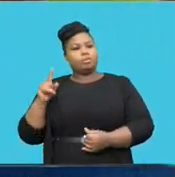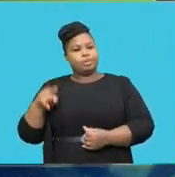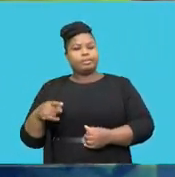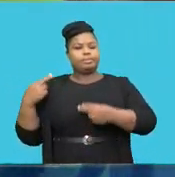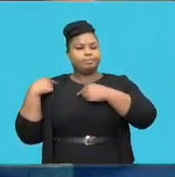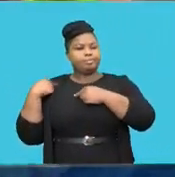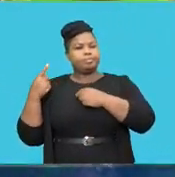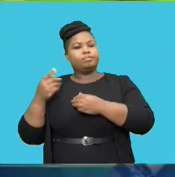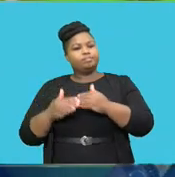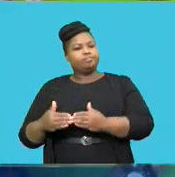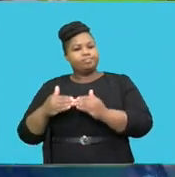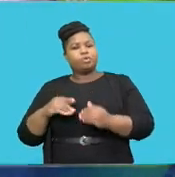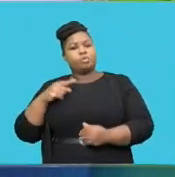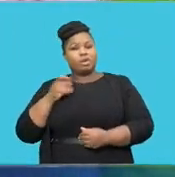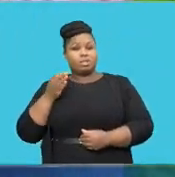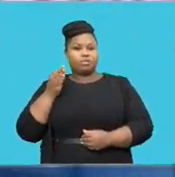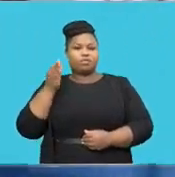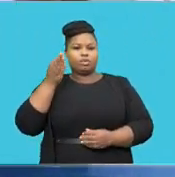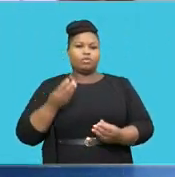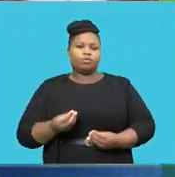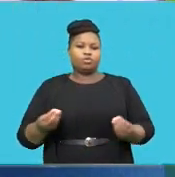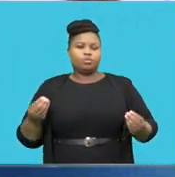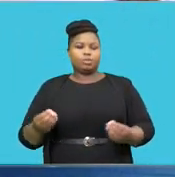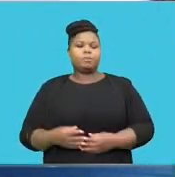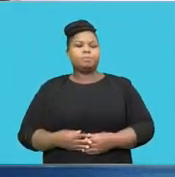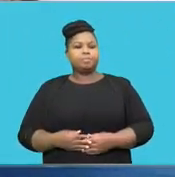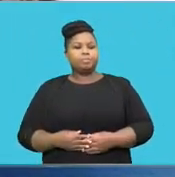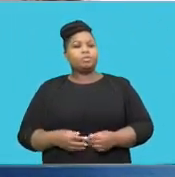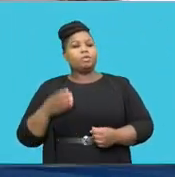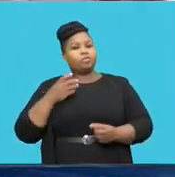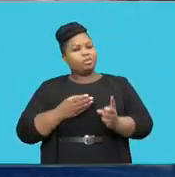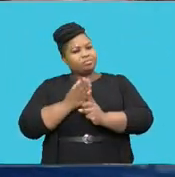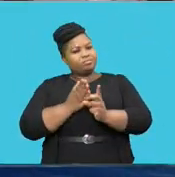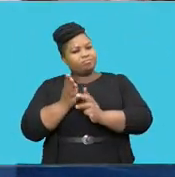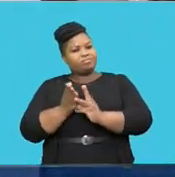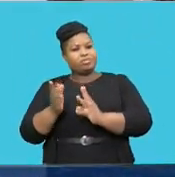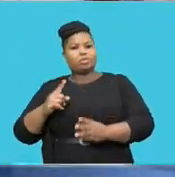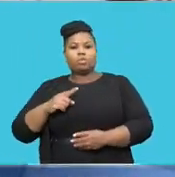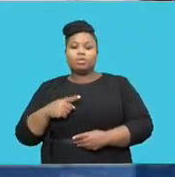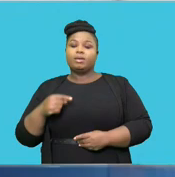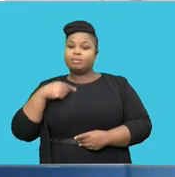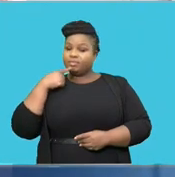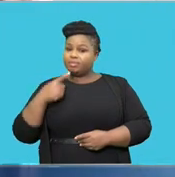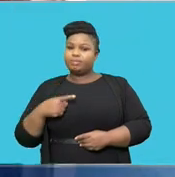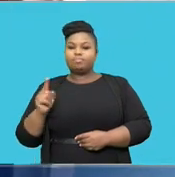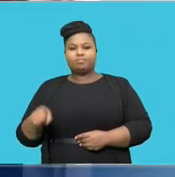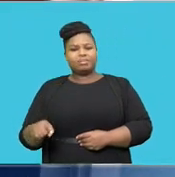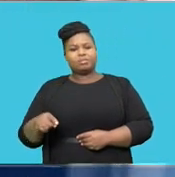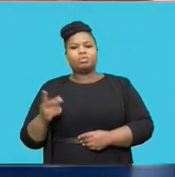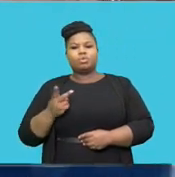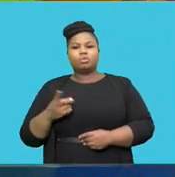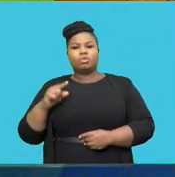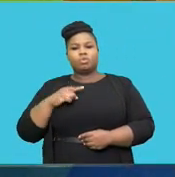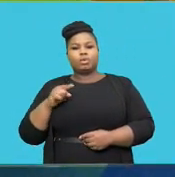le metheo ya maphelo le bokamoso ba bana ho tloha thehong ya maphelo a bona. Moo a boletseng ha ho sithabetsa maikutlo hore matlole